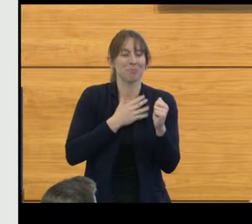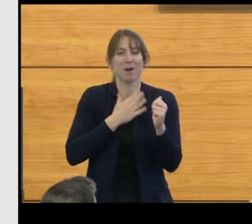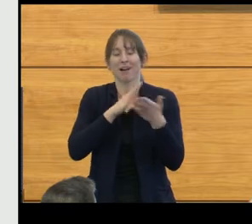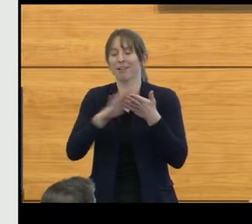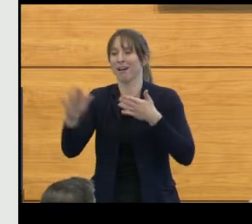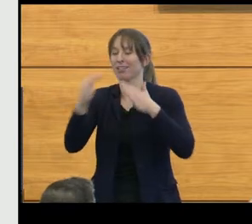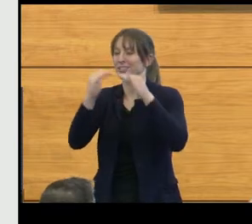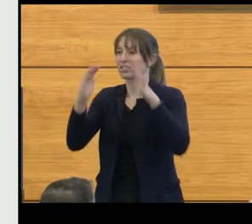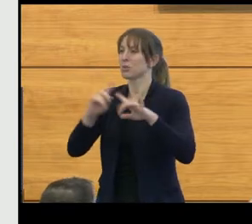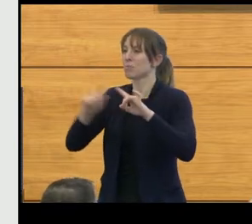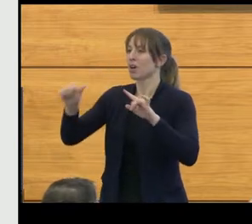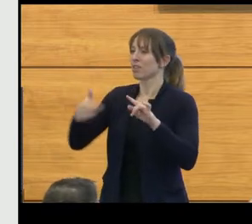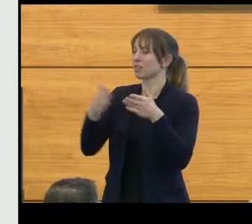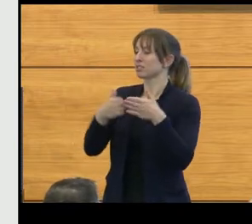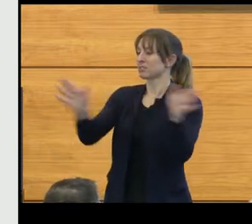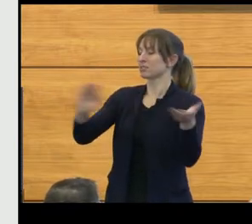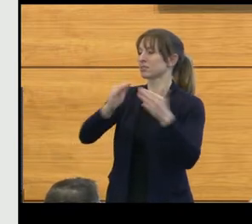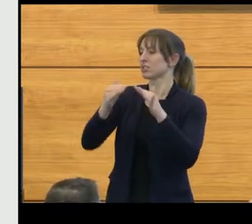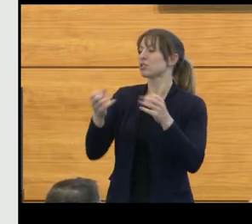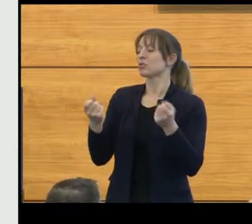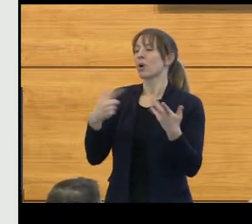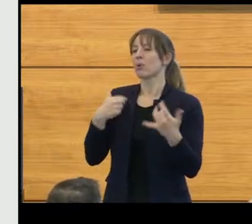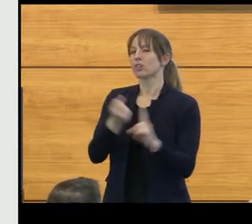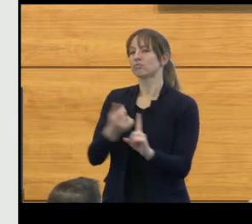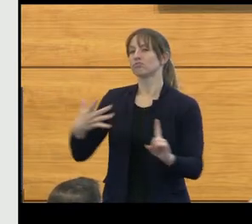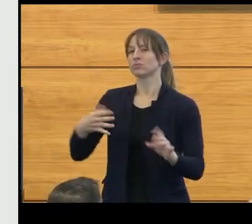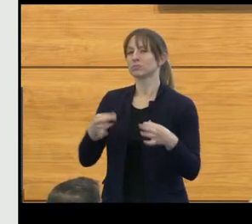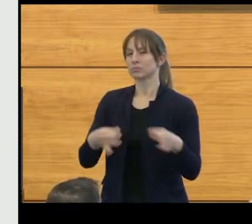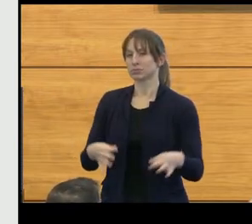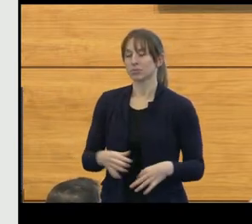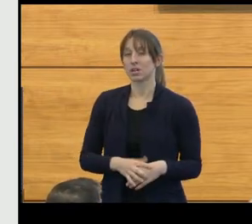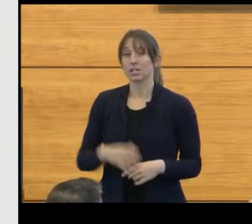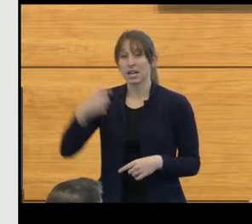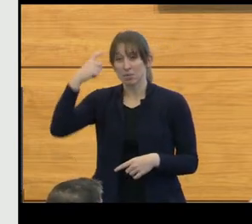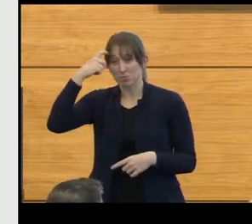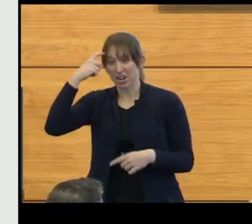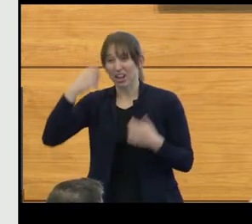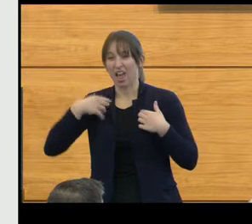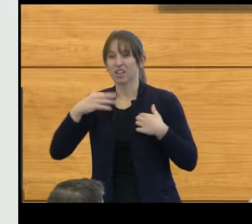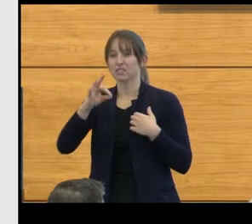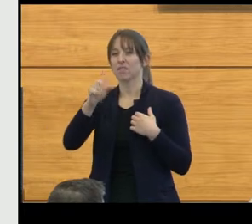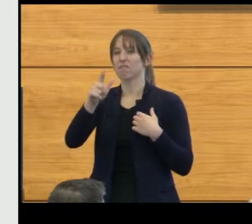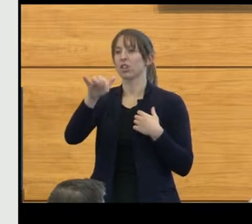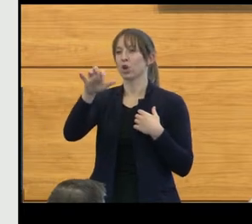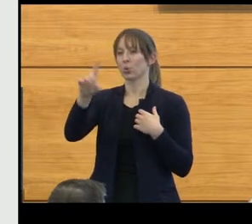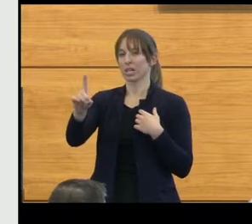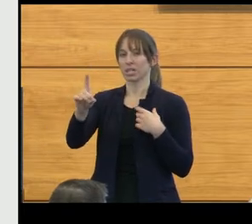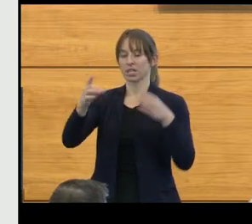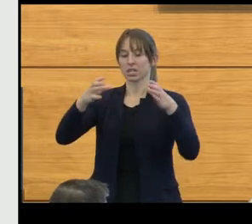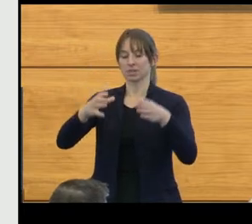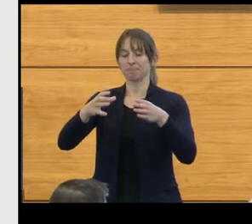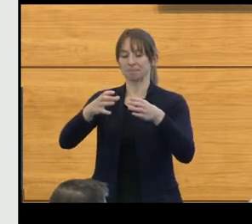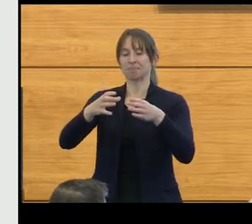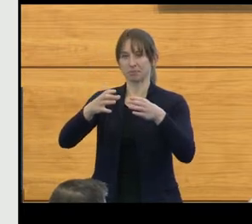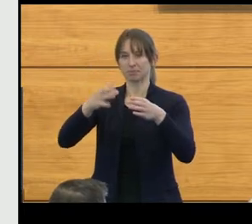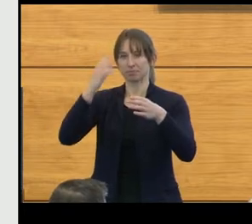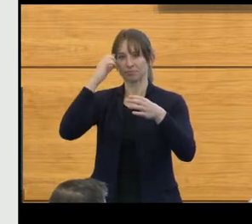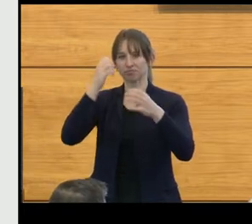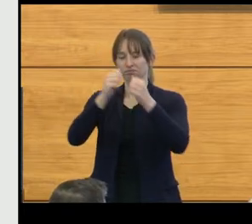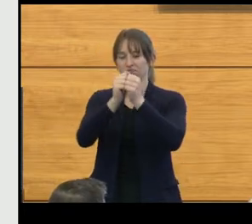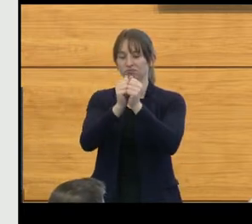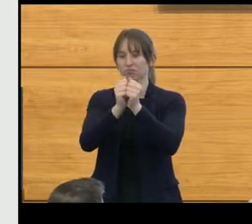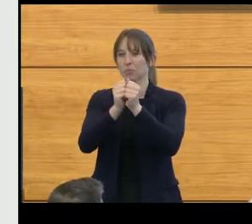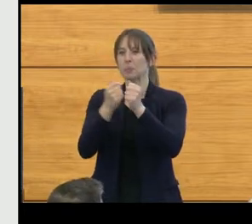so I wanted to explain it to you a little bit. We make fluid within our brain. It's got an extraordinarily important cushioning